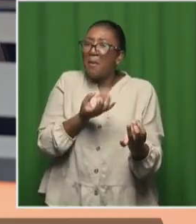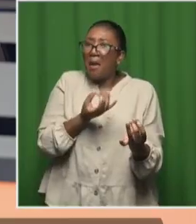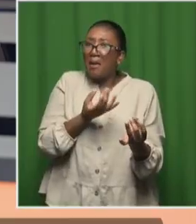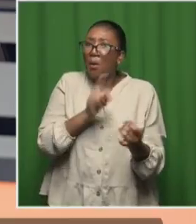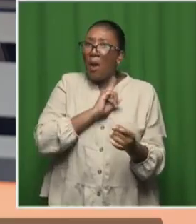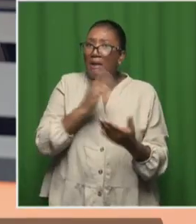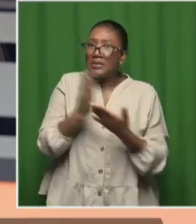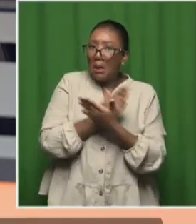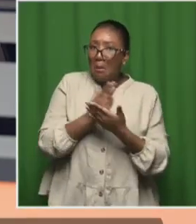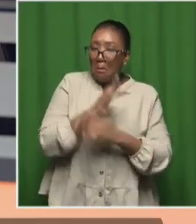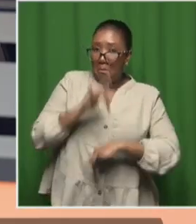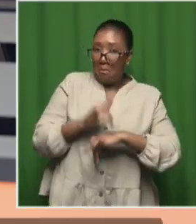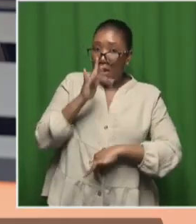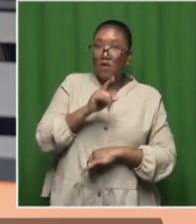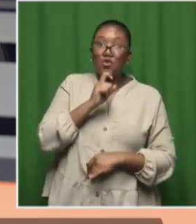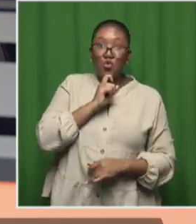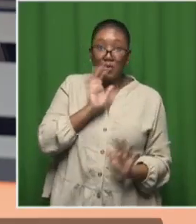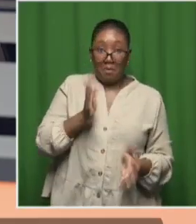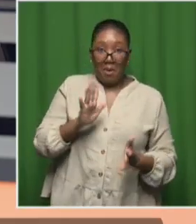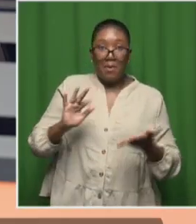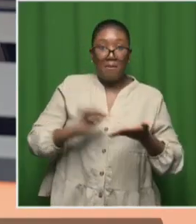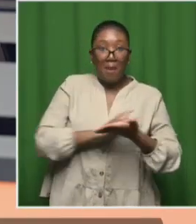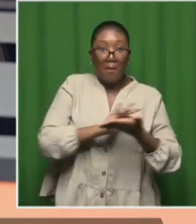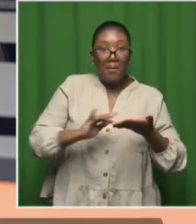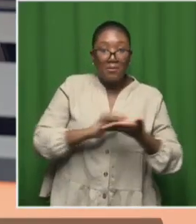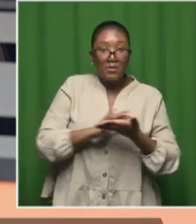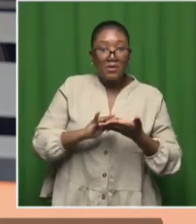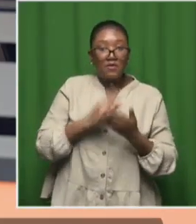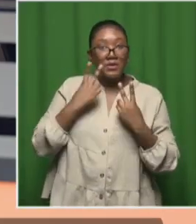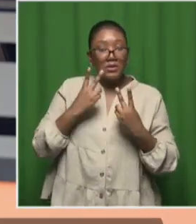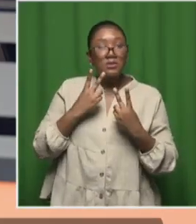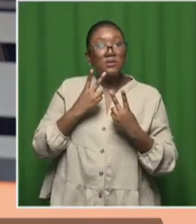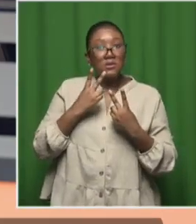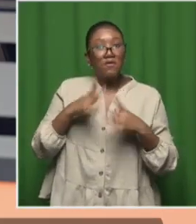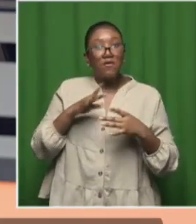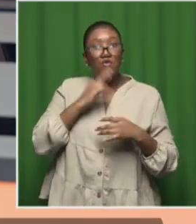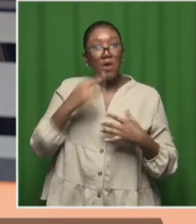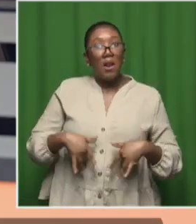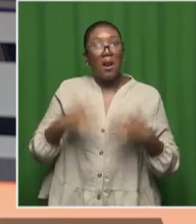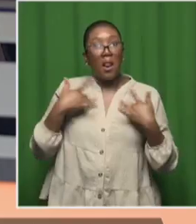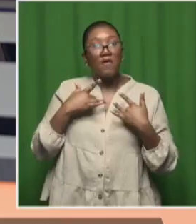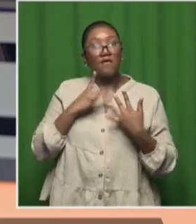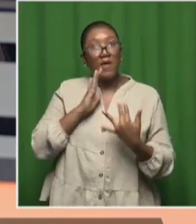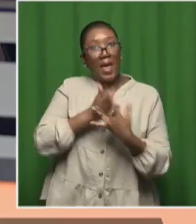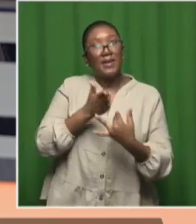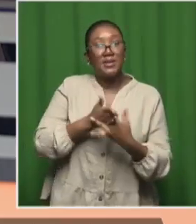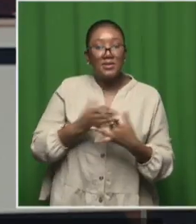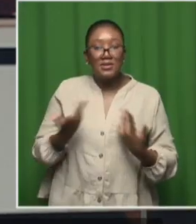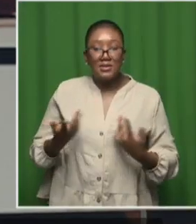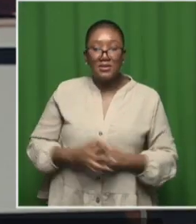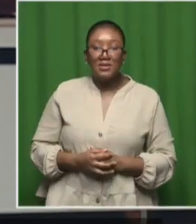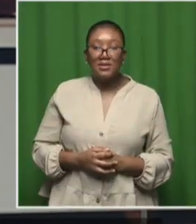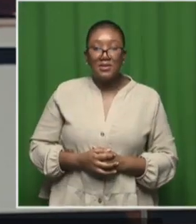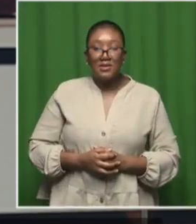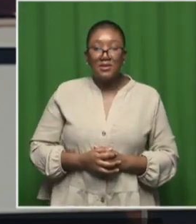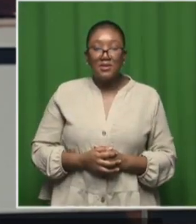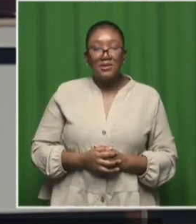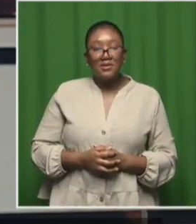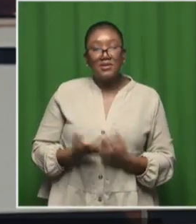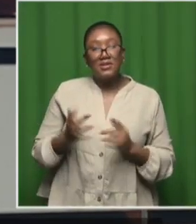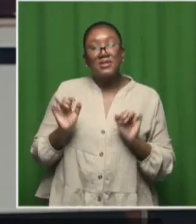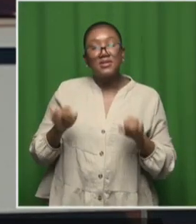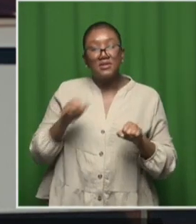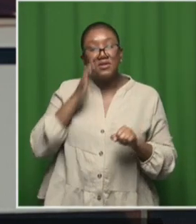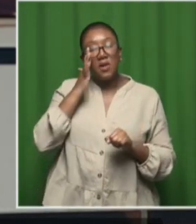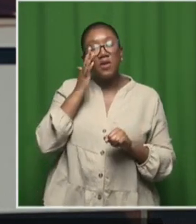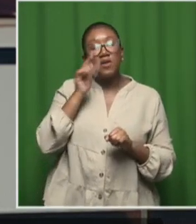Because it's depicting us in real life as well, and how we play these things play out, right? Absolutely. I mean, the idea